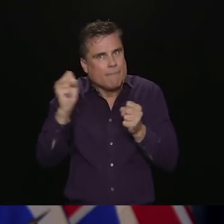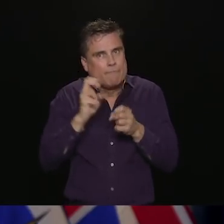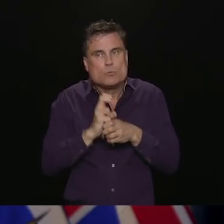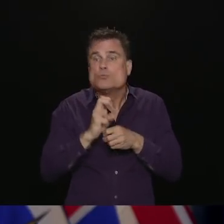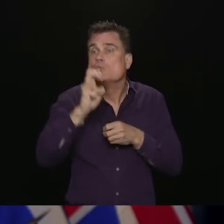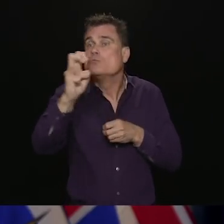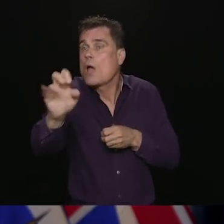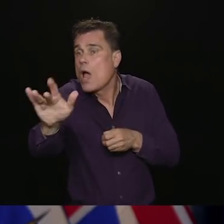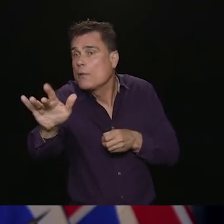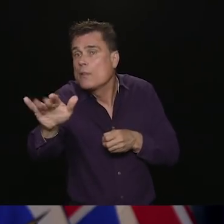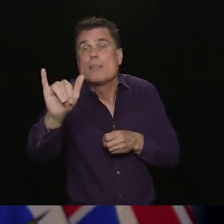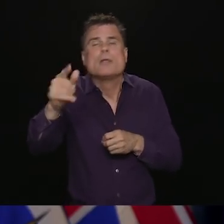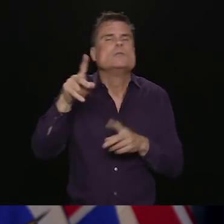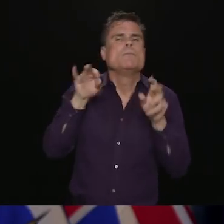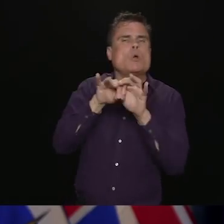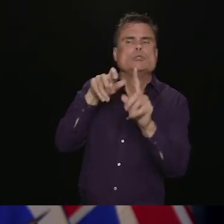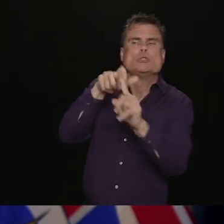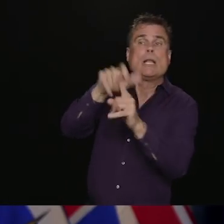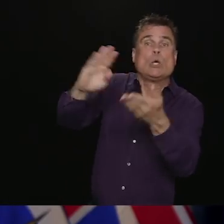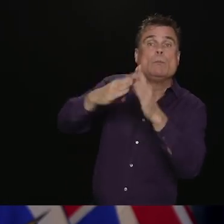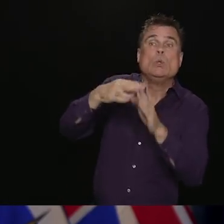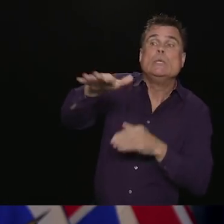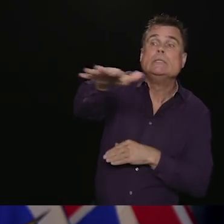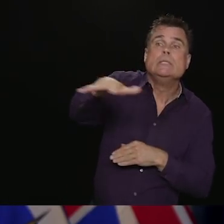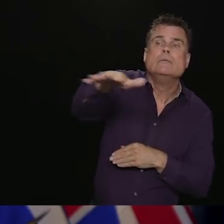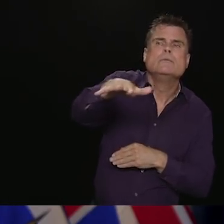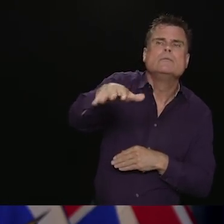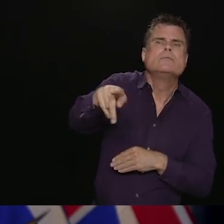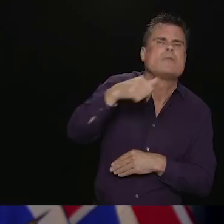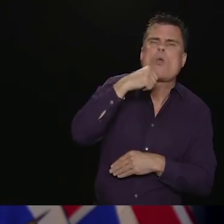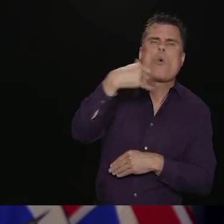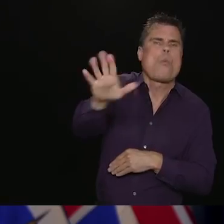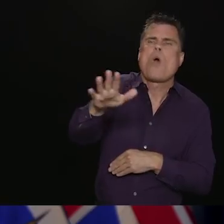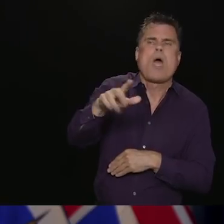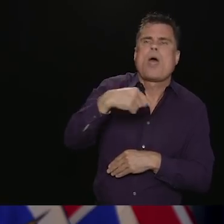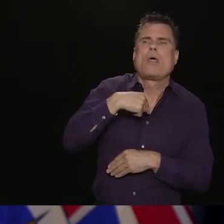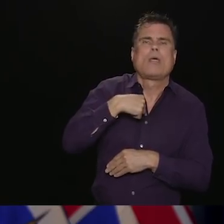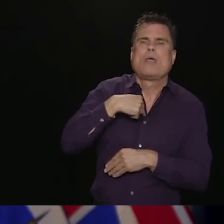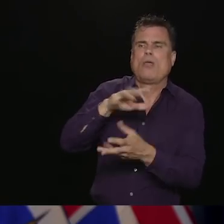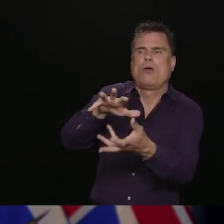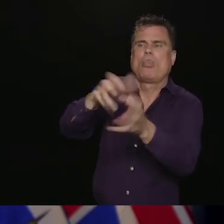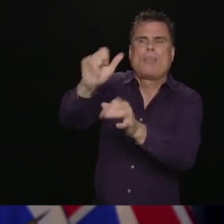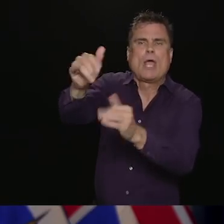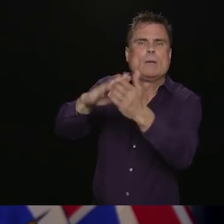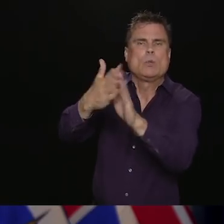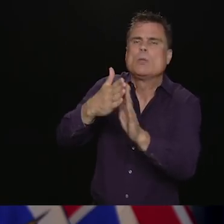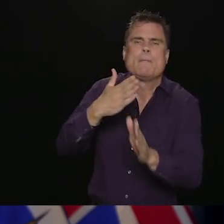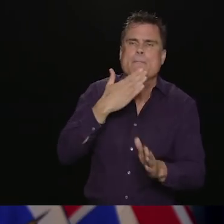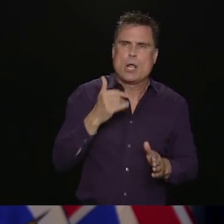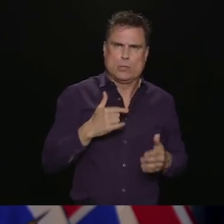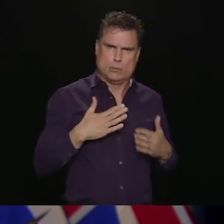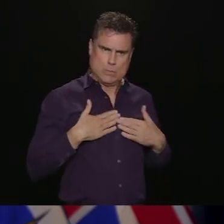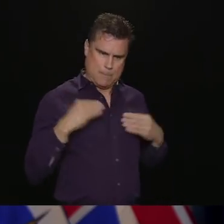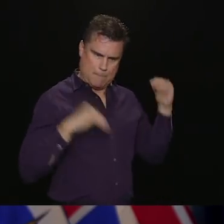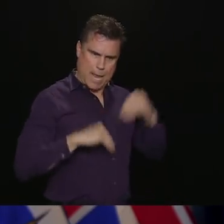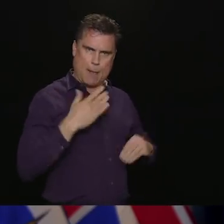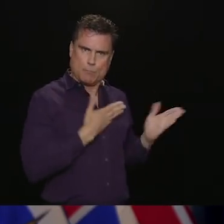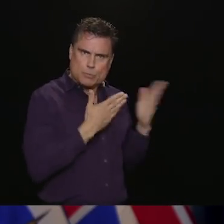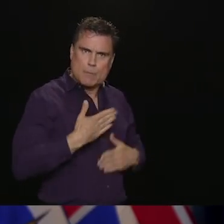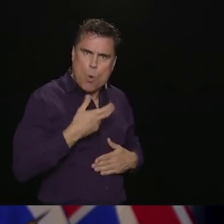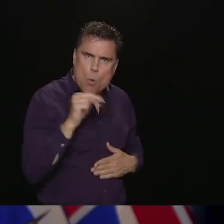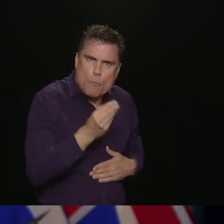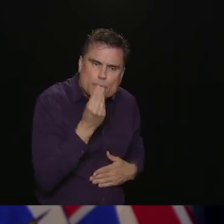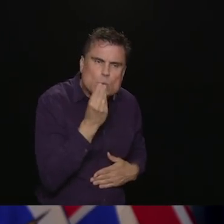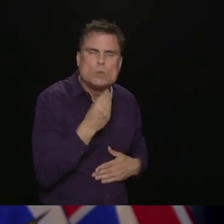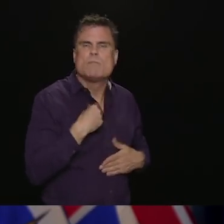put a burden on that community that you're going to, and of course, staying home if anyone in your group is unwell.